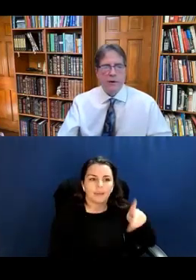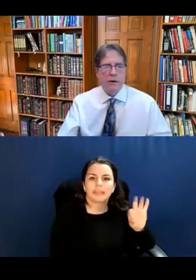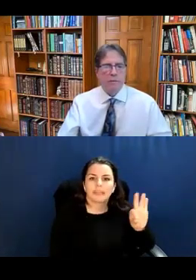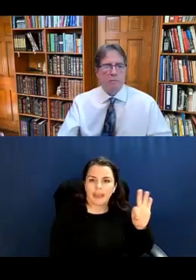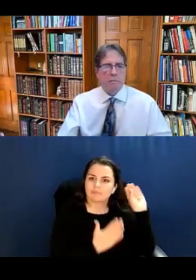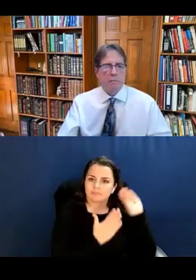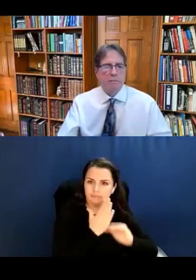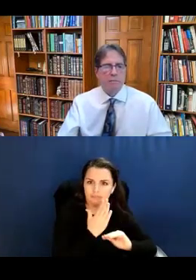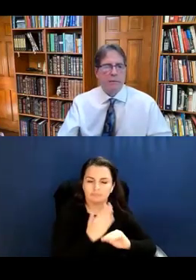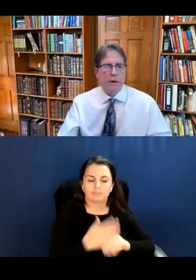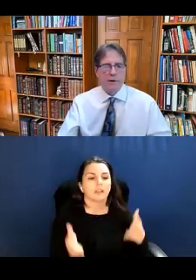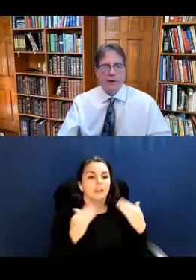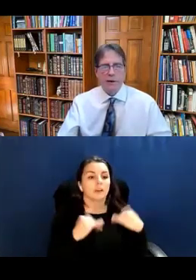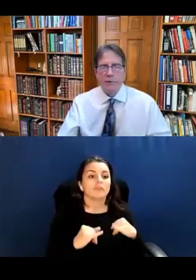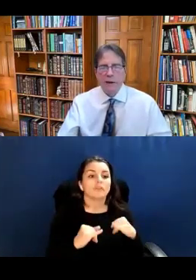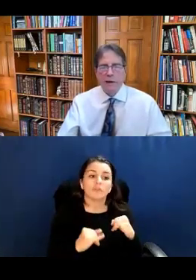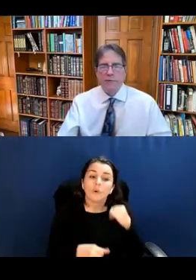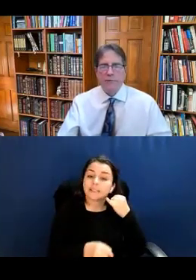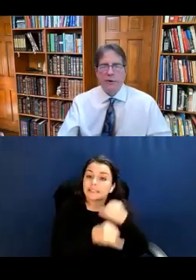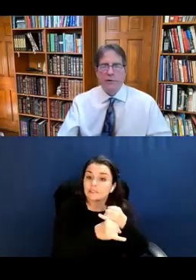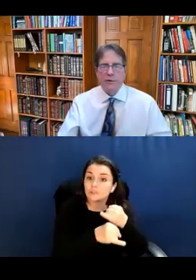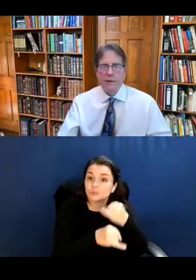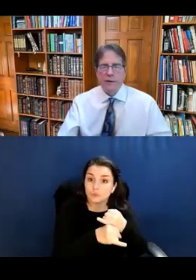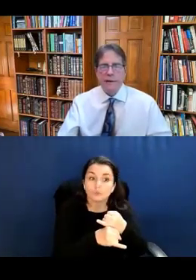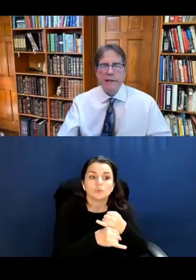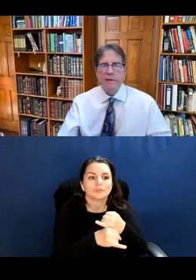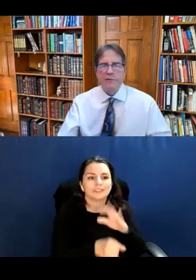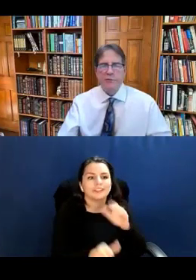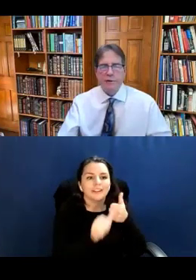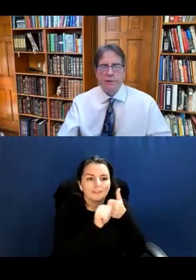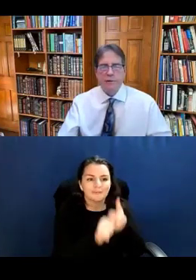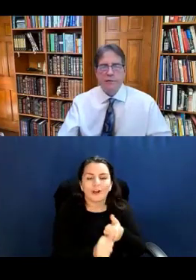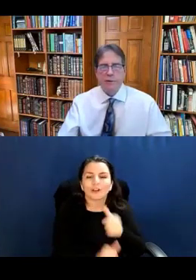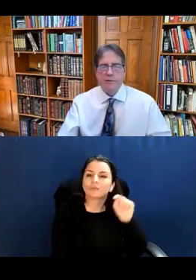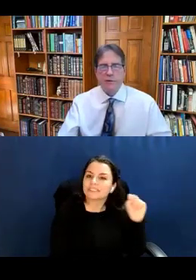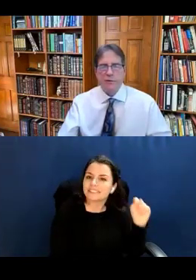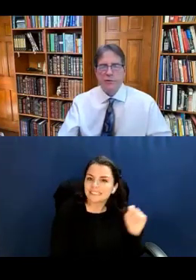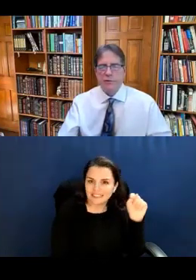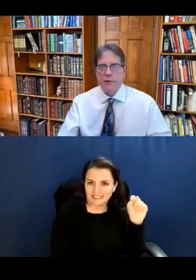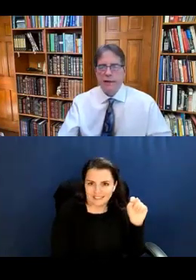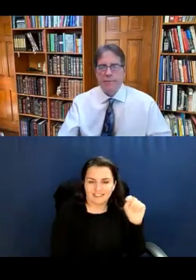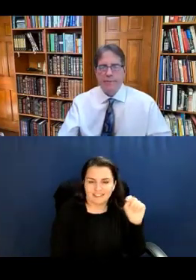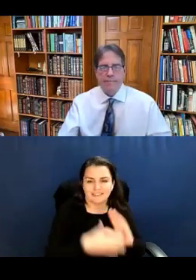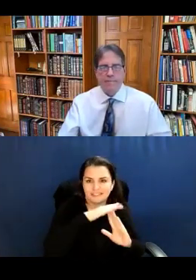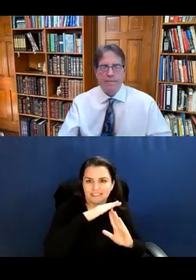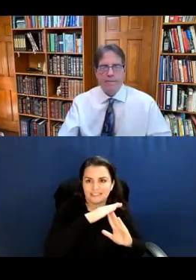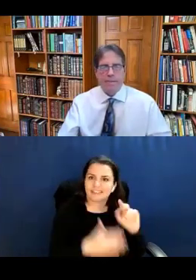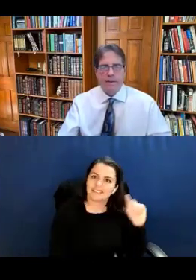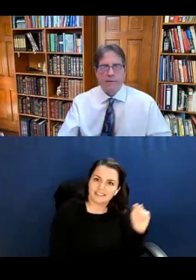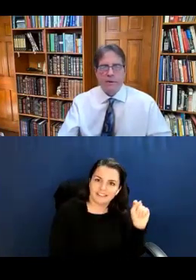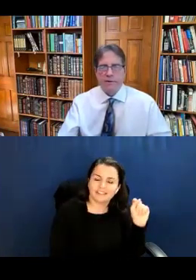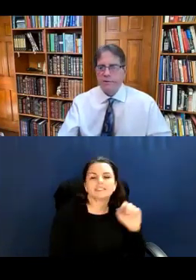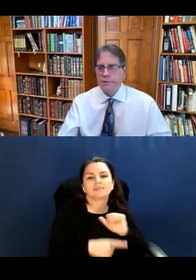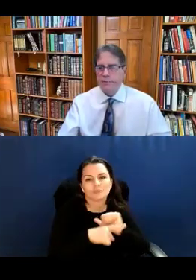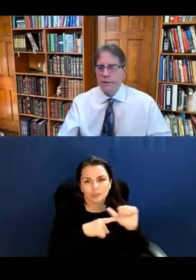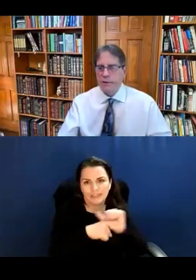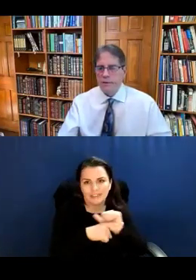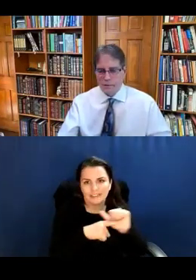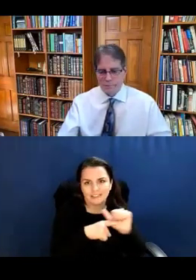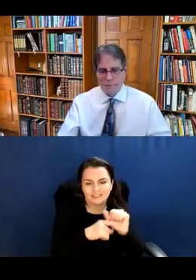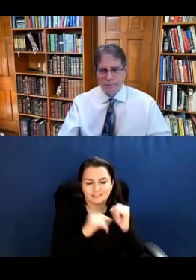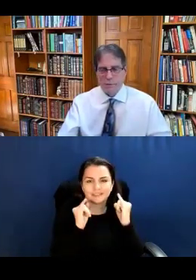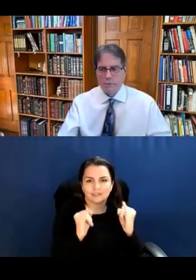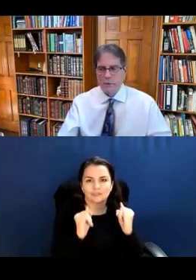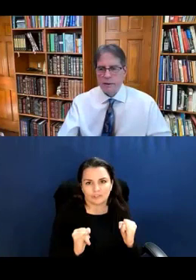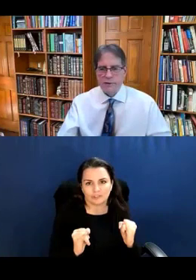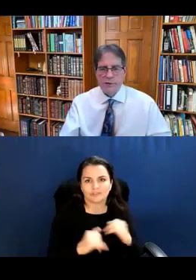awards, oddly enough, you follow the T instructions for institutional training. That's something